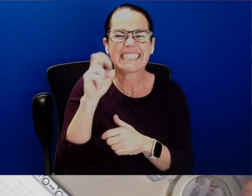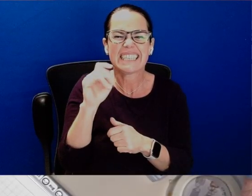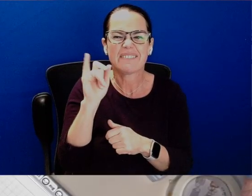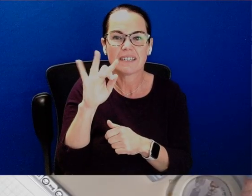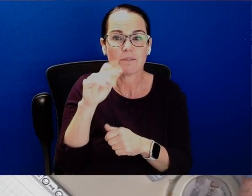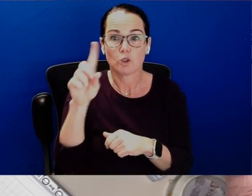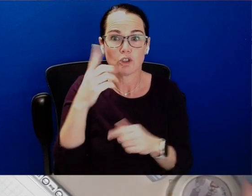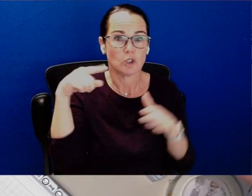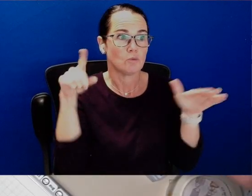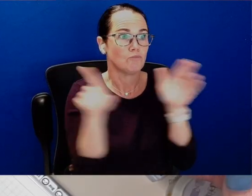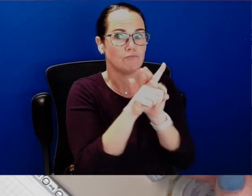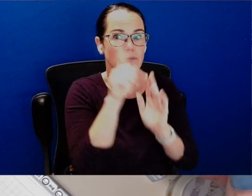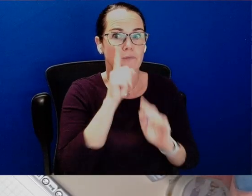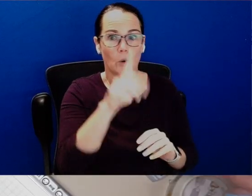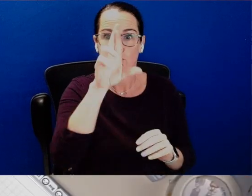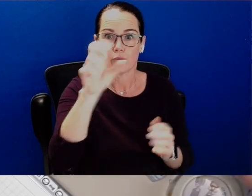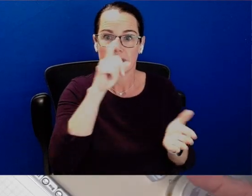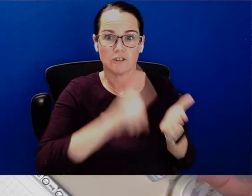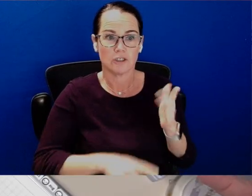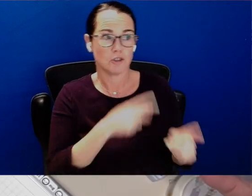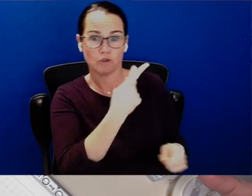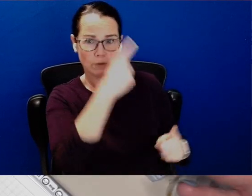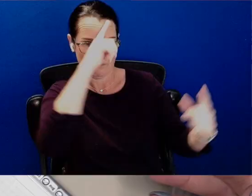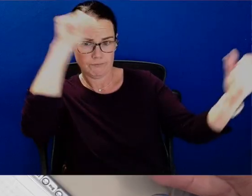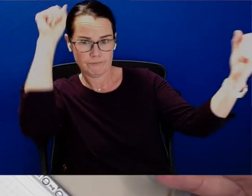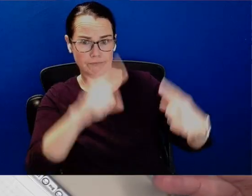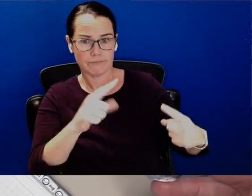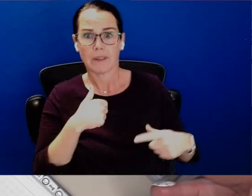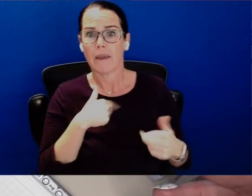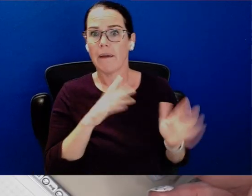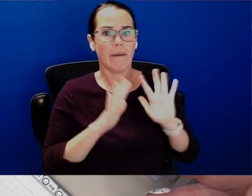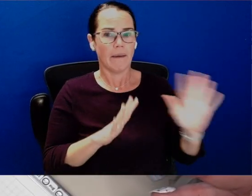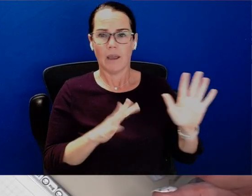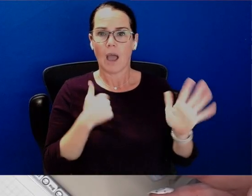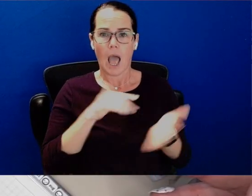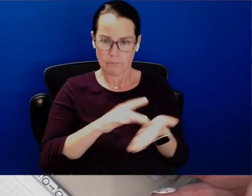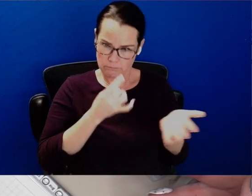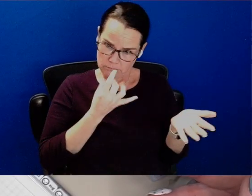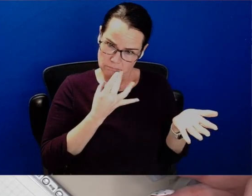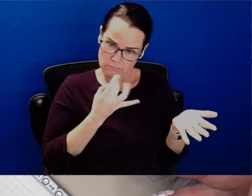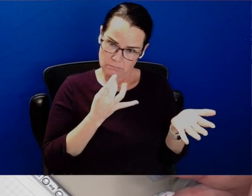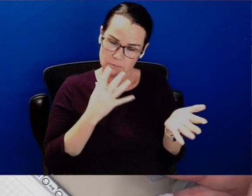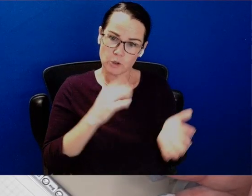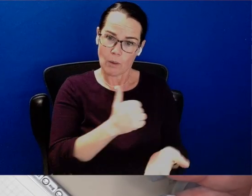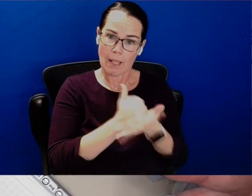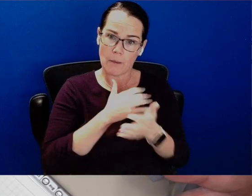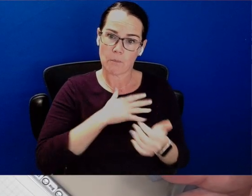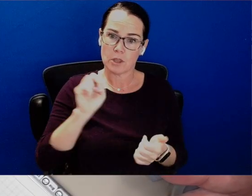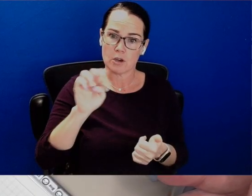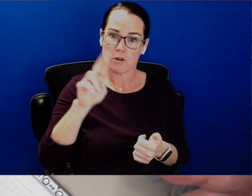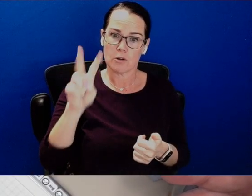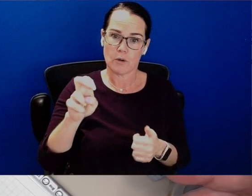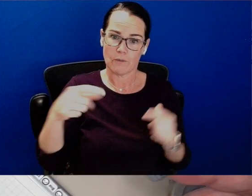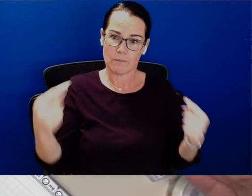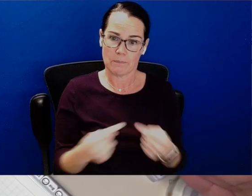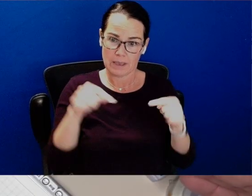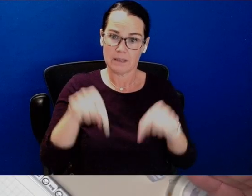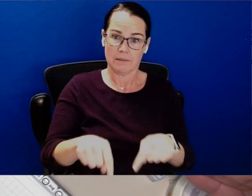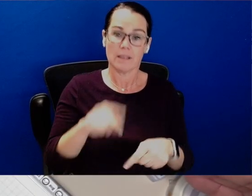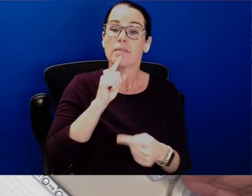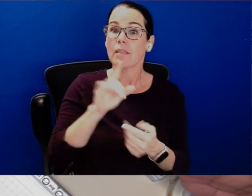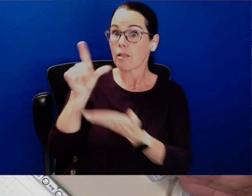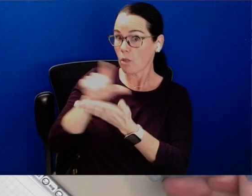a recheck like me. Like, he and I are both on the same page. I'm taking medication to help with my nerve pain that